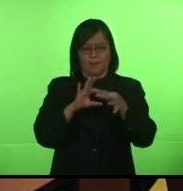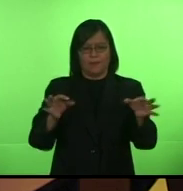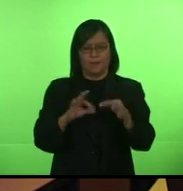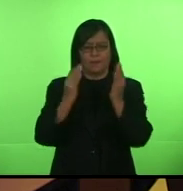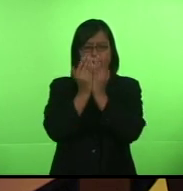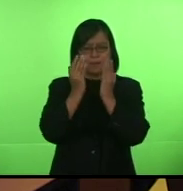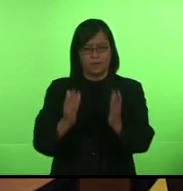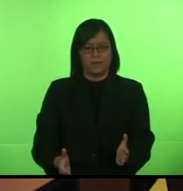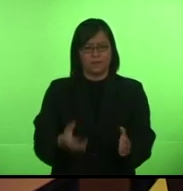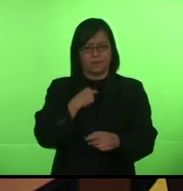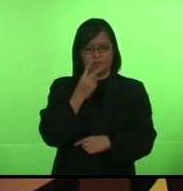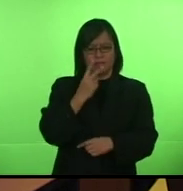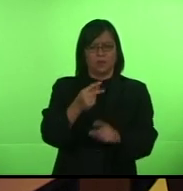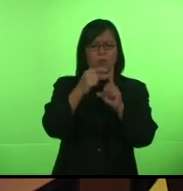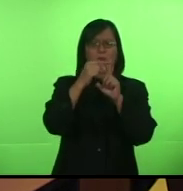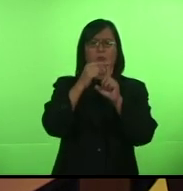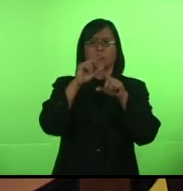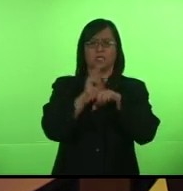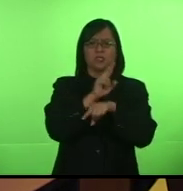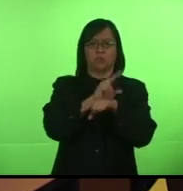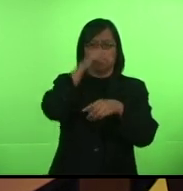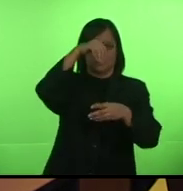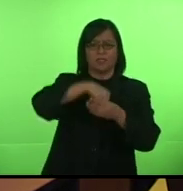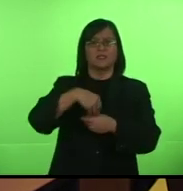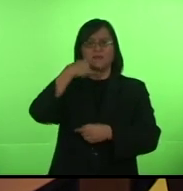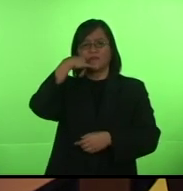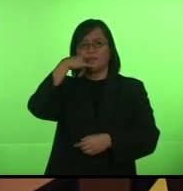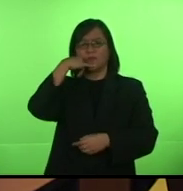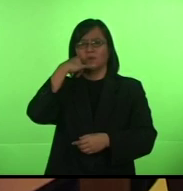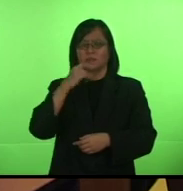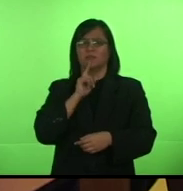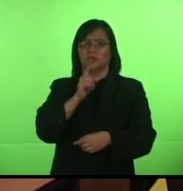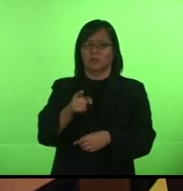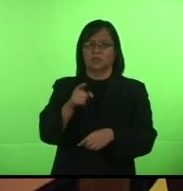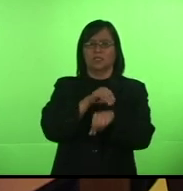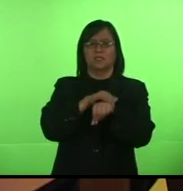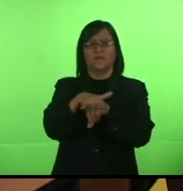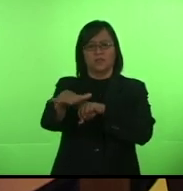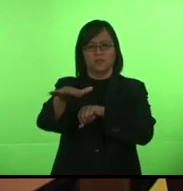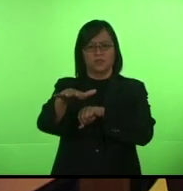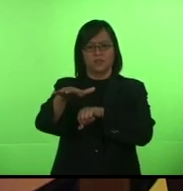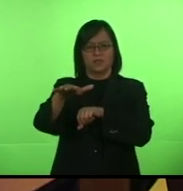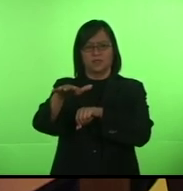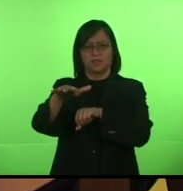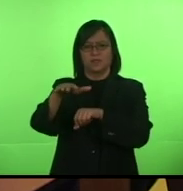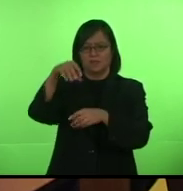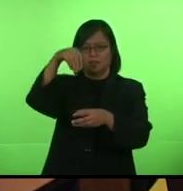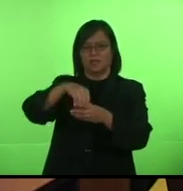mark the students' essays, the words used here, they influence